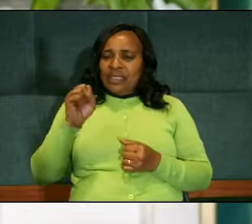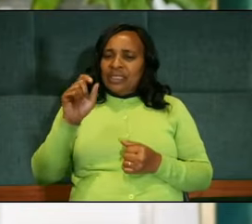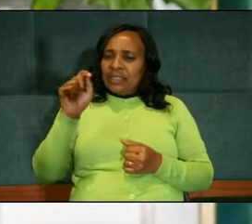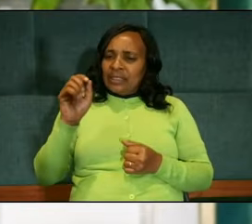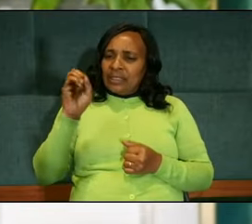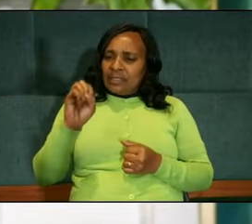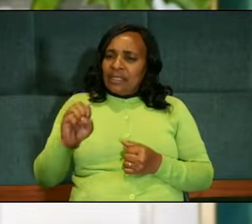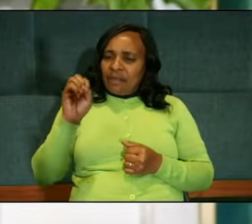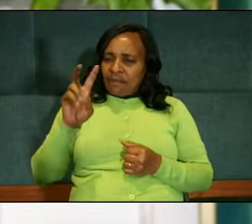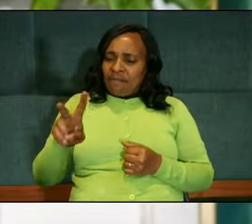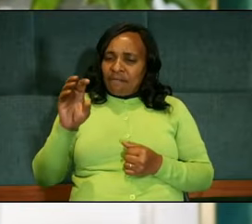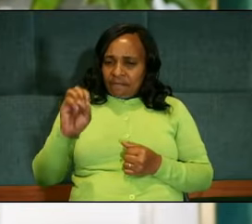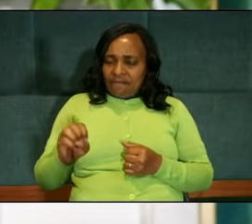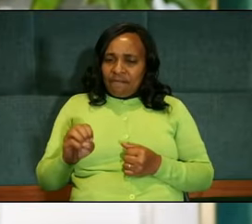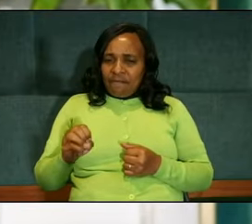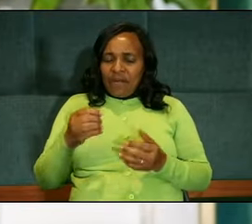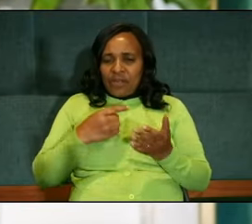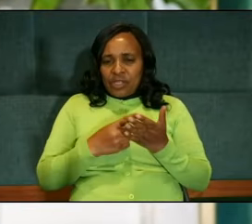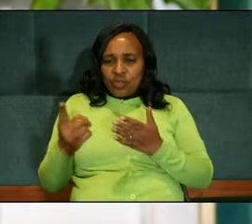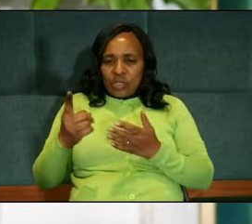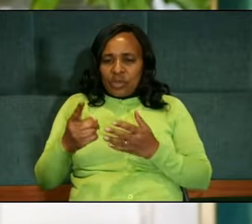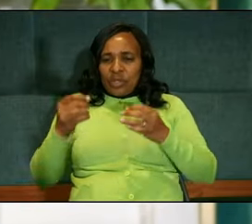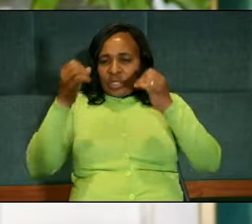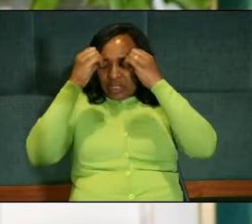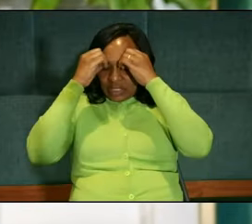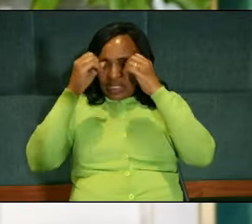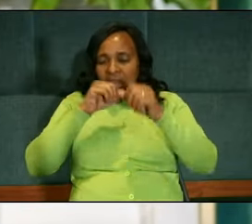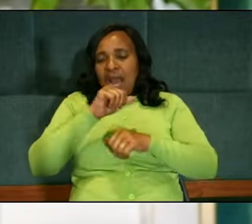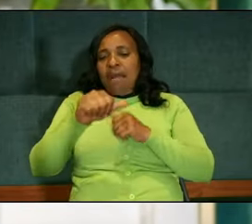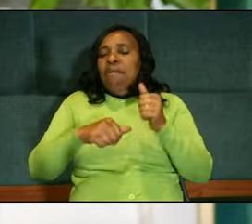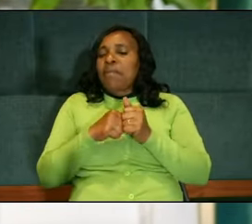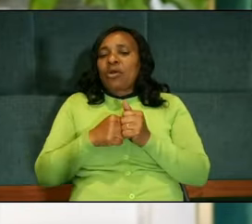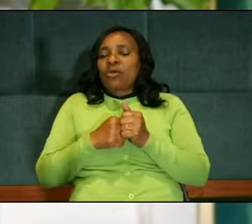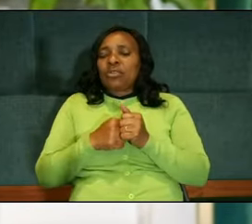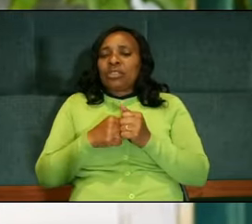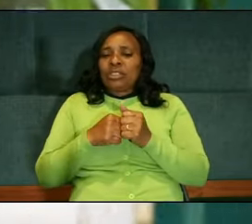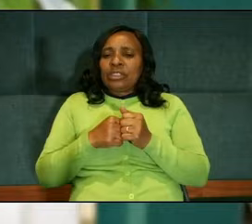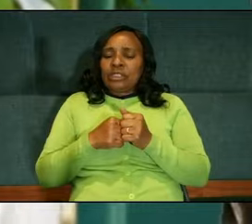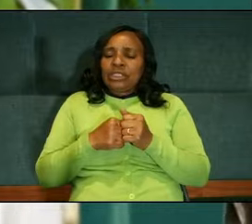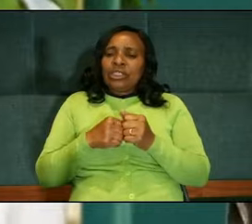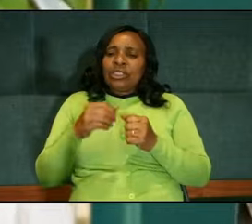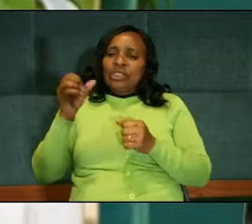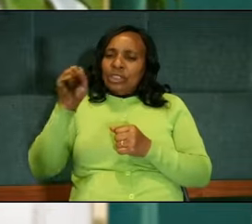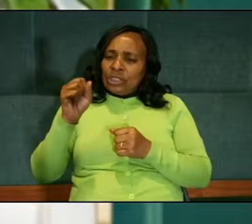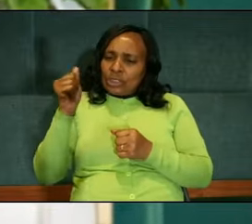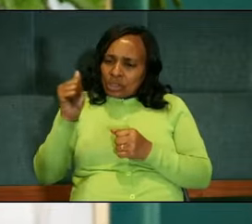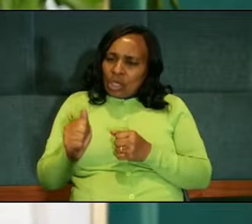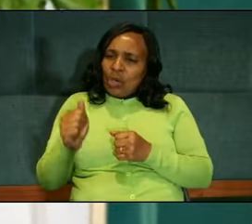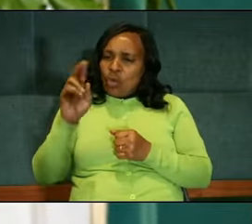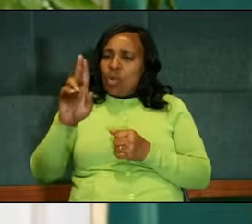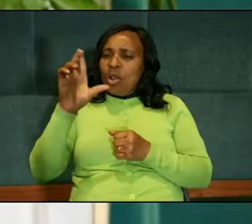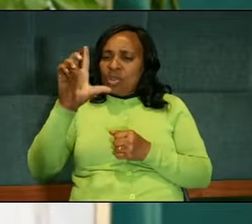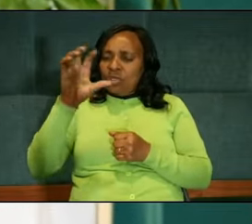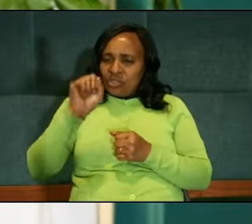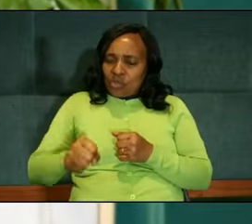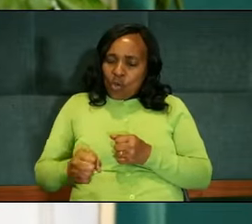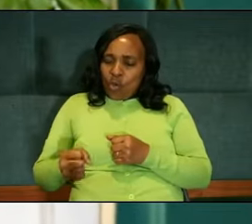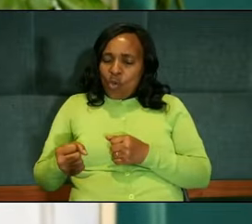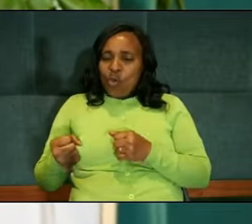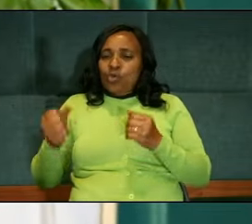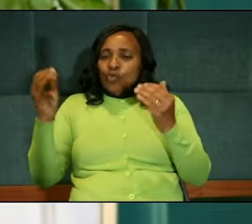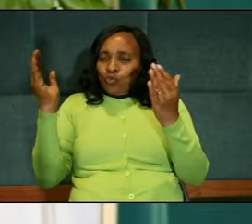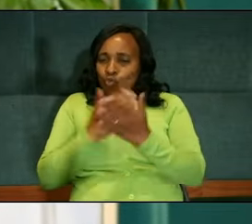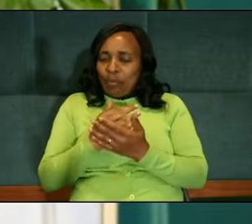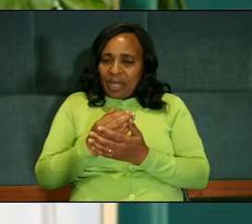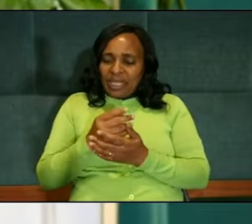think this week we've studied about Saul's consuming jealousy. In fact, the author of this story